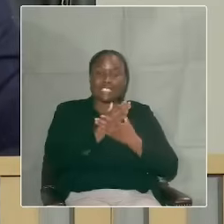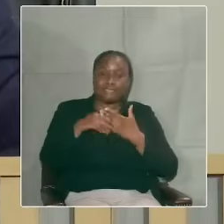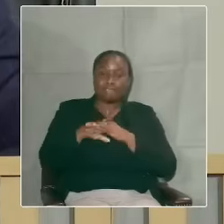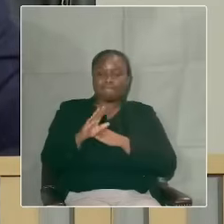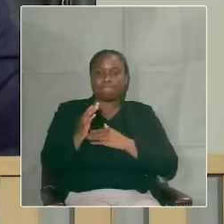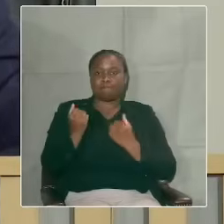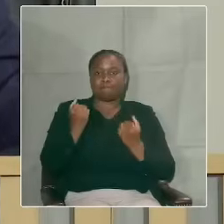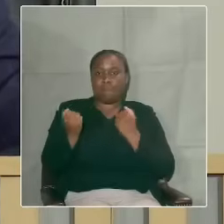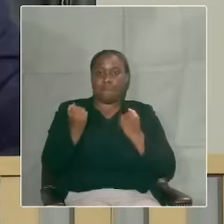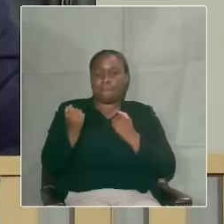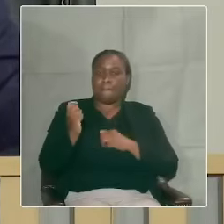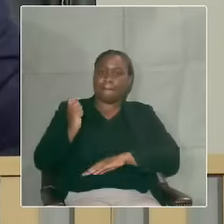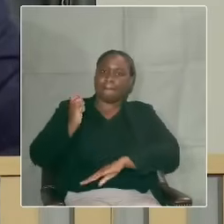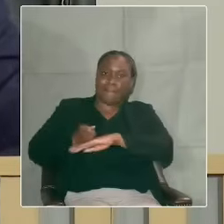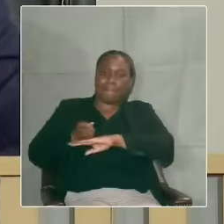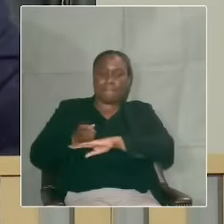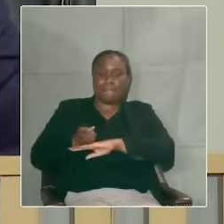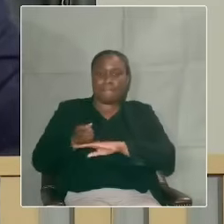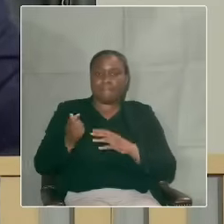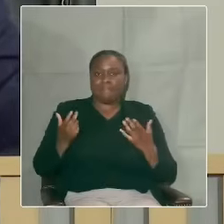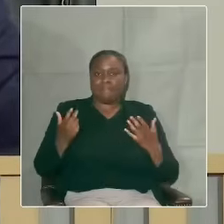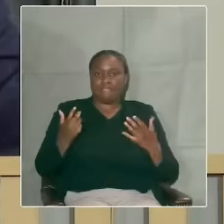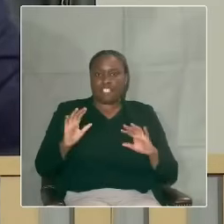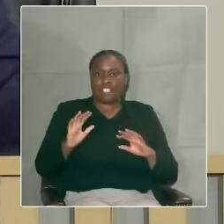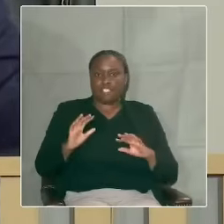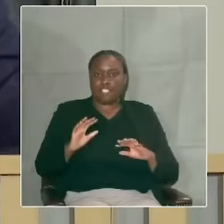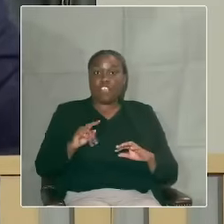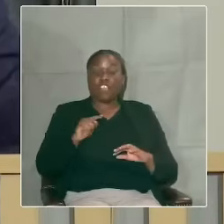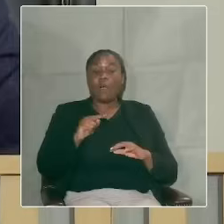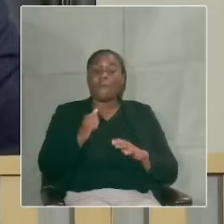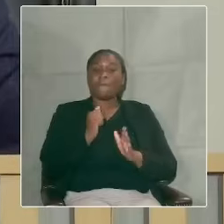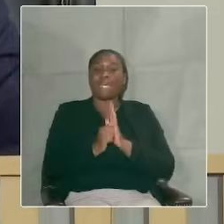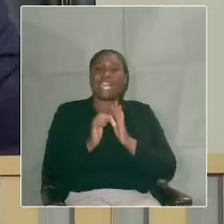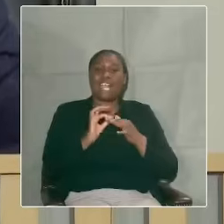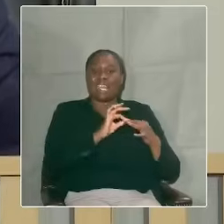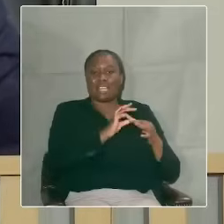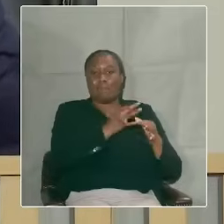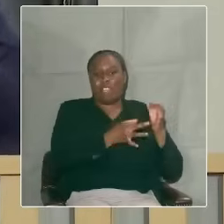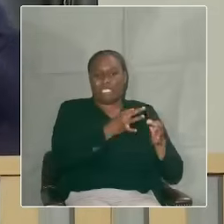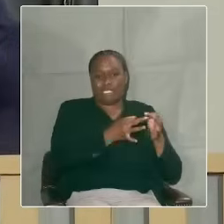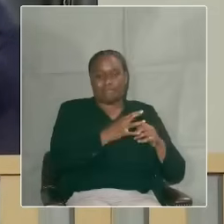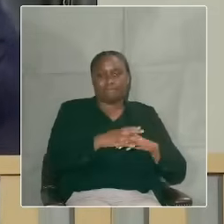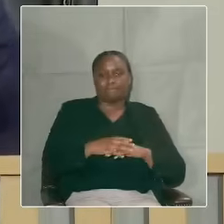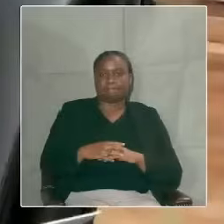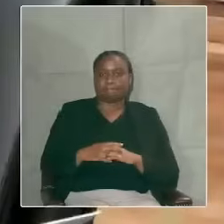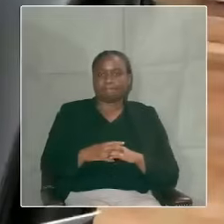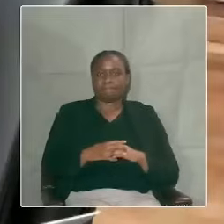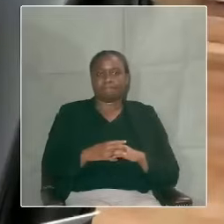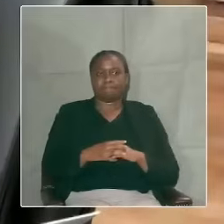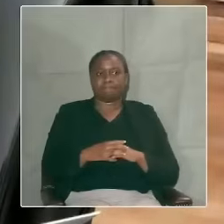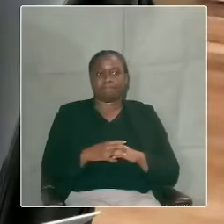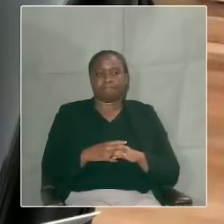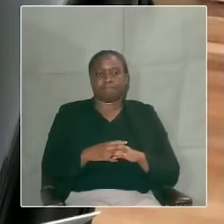the perpetrators of politically motivated murders. Okay. I think if